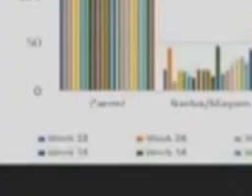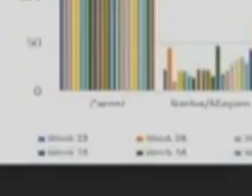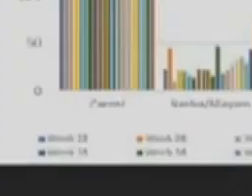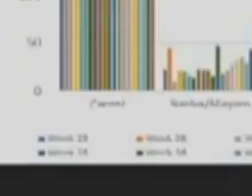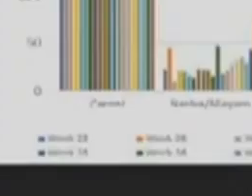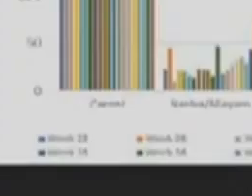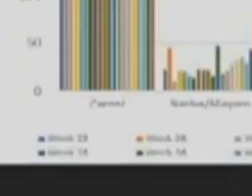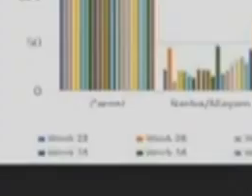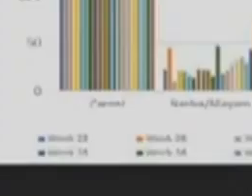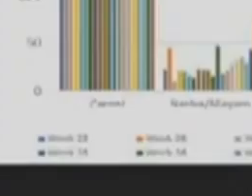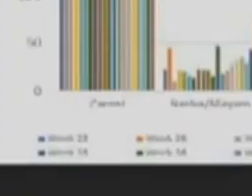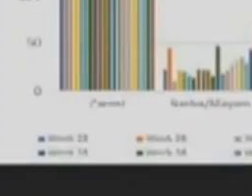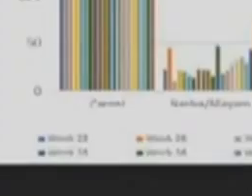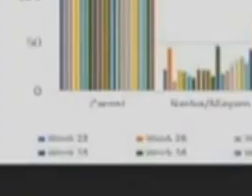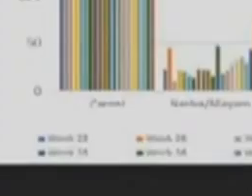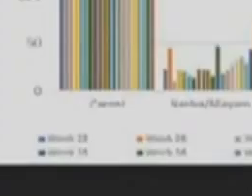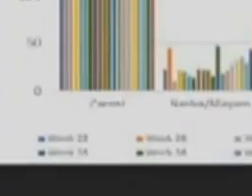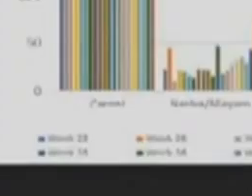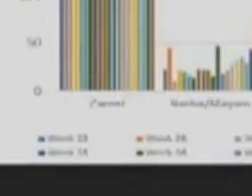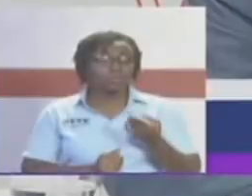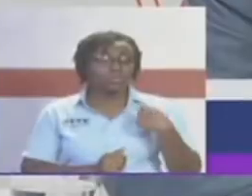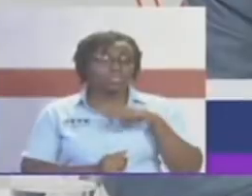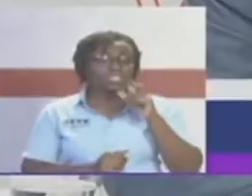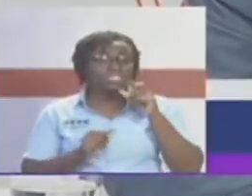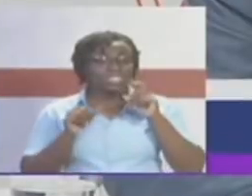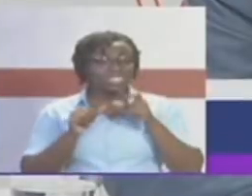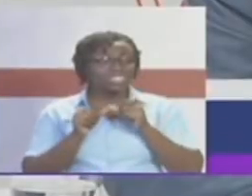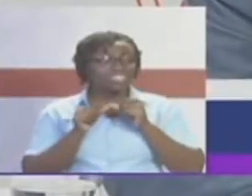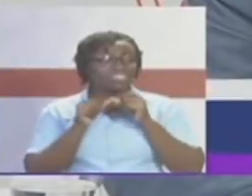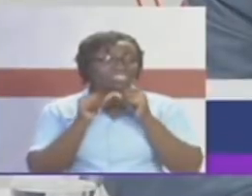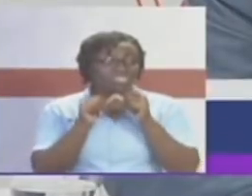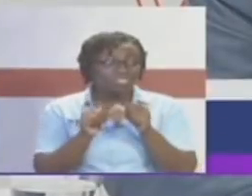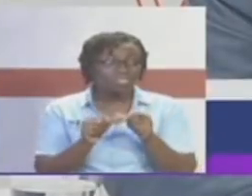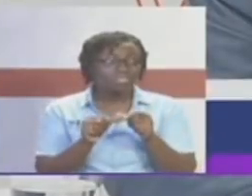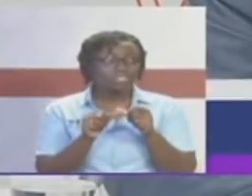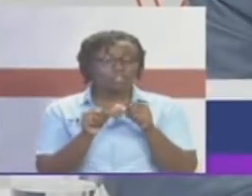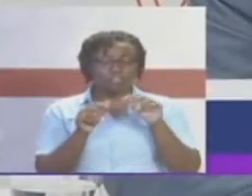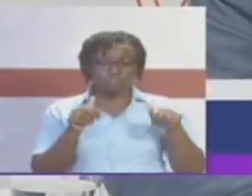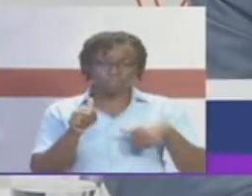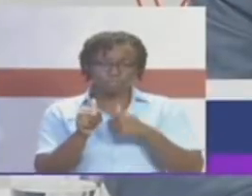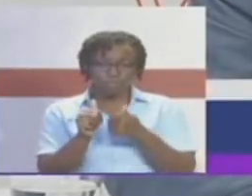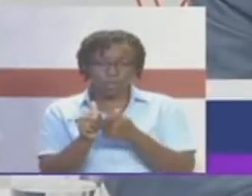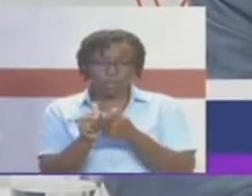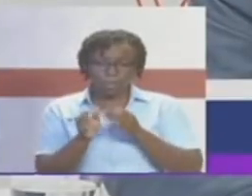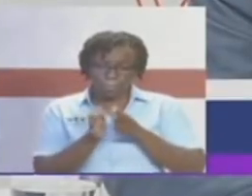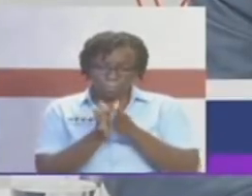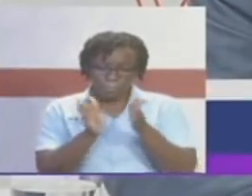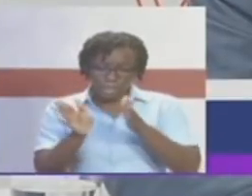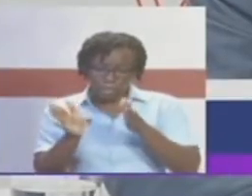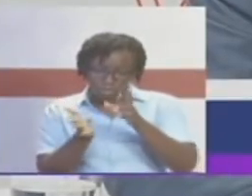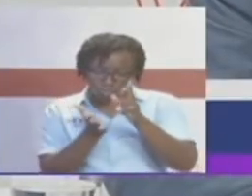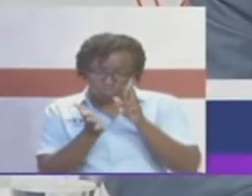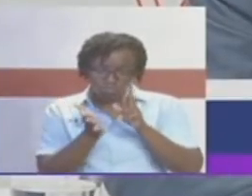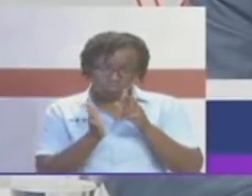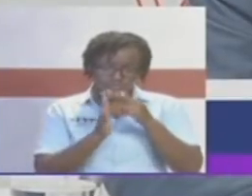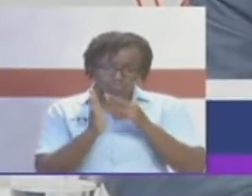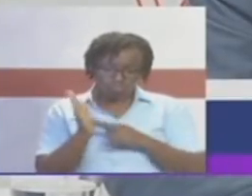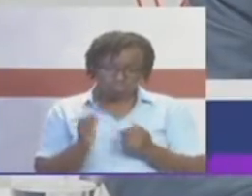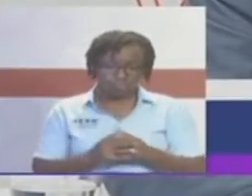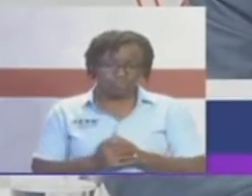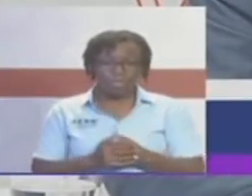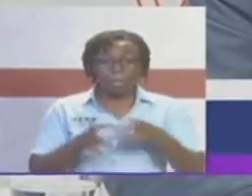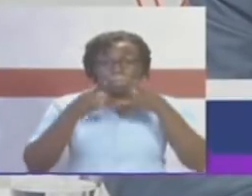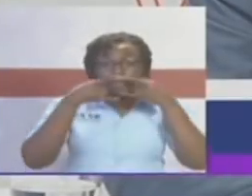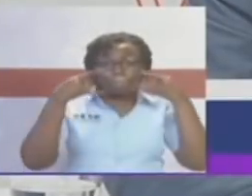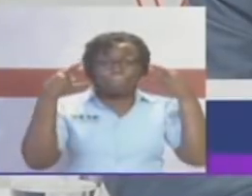infected. And we do also need to continue to adhere to those public health guidelines. The mask wearing, avoiding moving